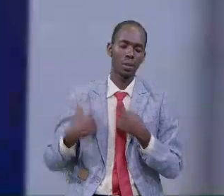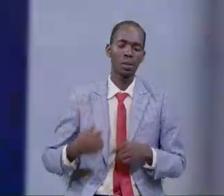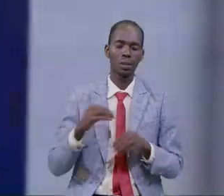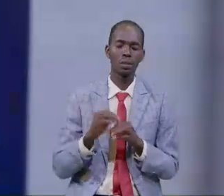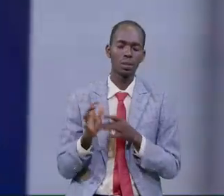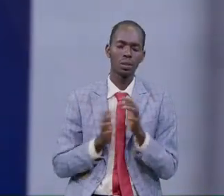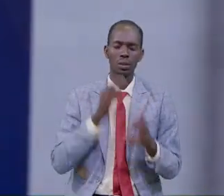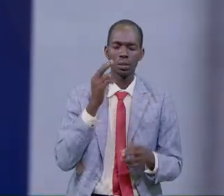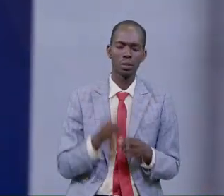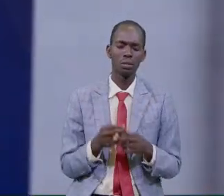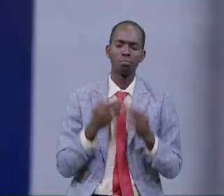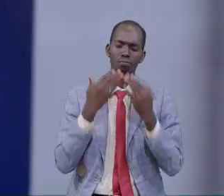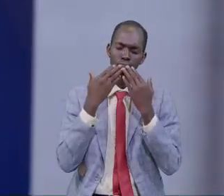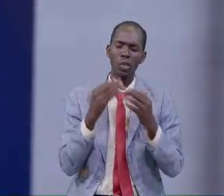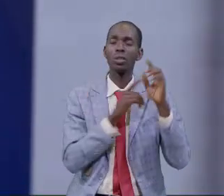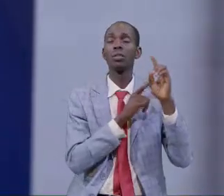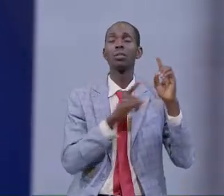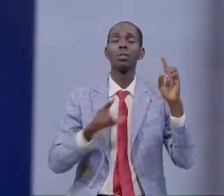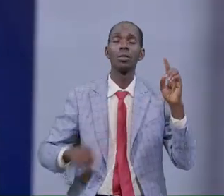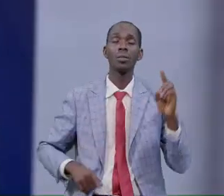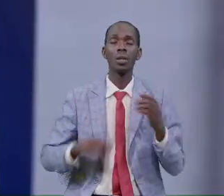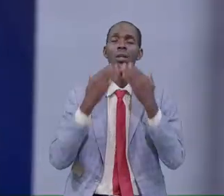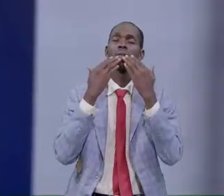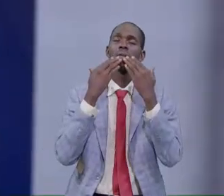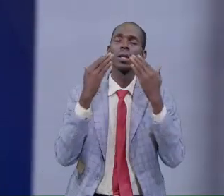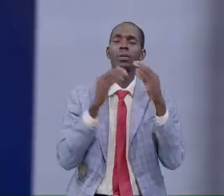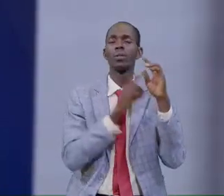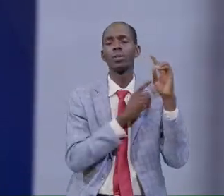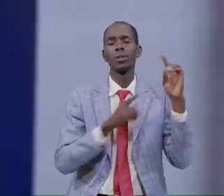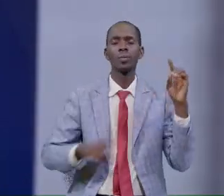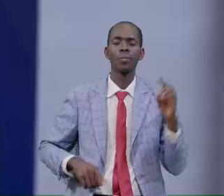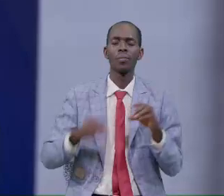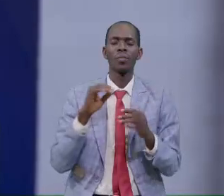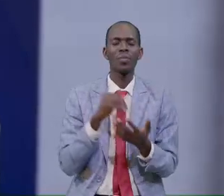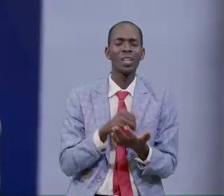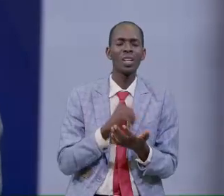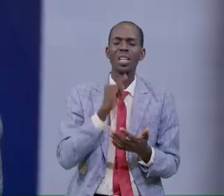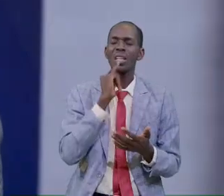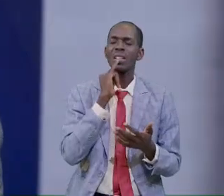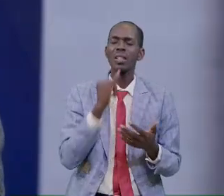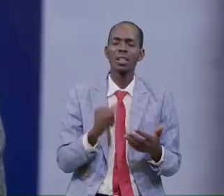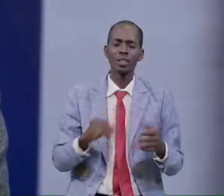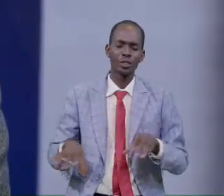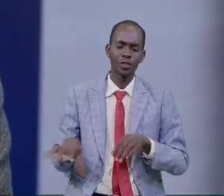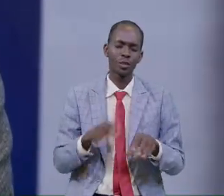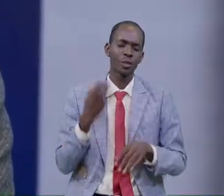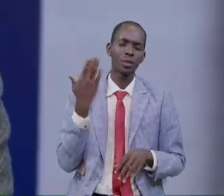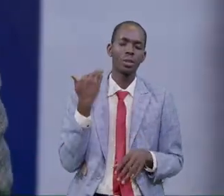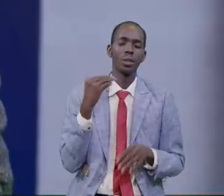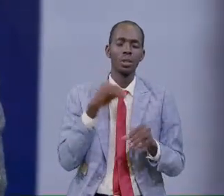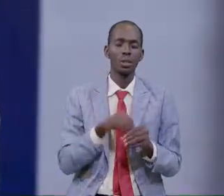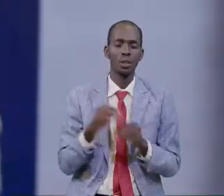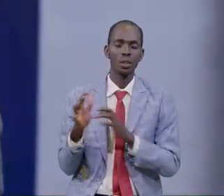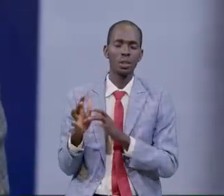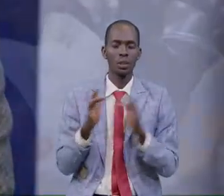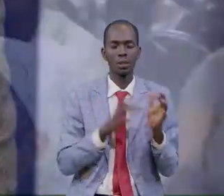Thank you, Lord. Thank you, Lord. It is done. In Jesus' name